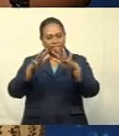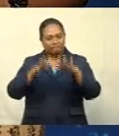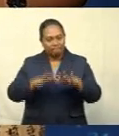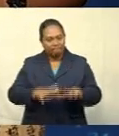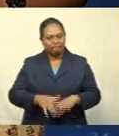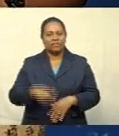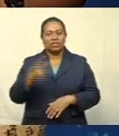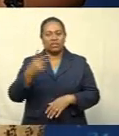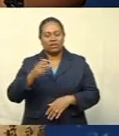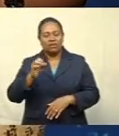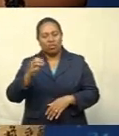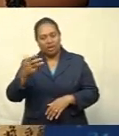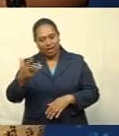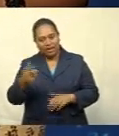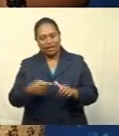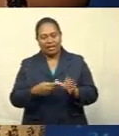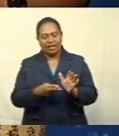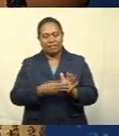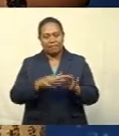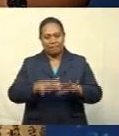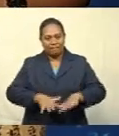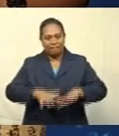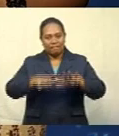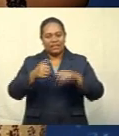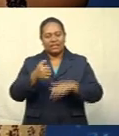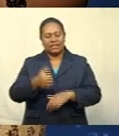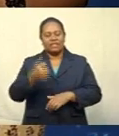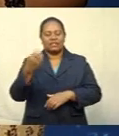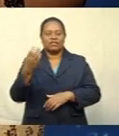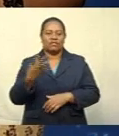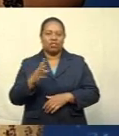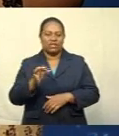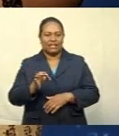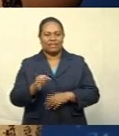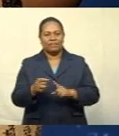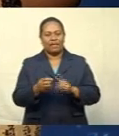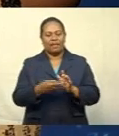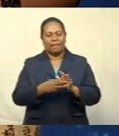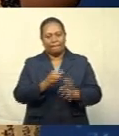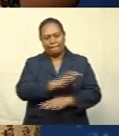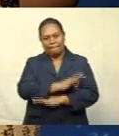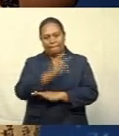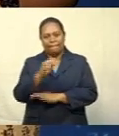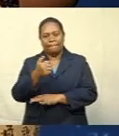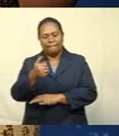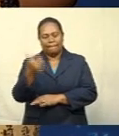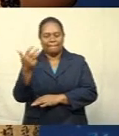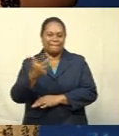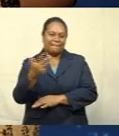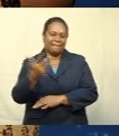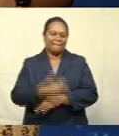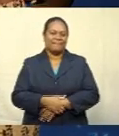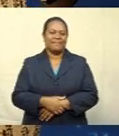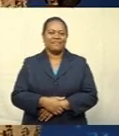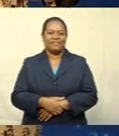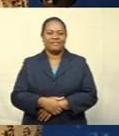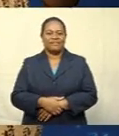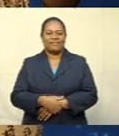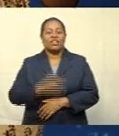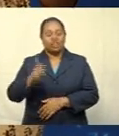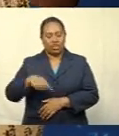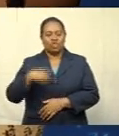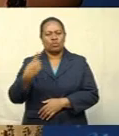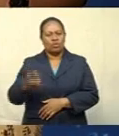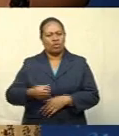at 12:09 a.m. with high tide at 6:40 a.m. Sunrise at 6:19. For tomorrow, the